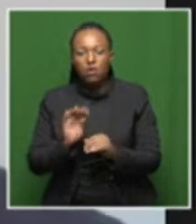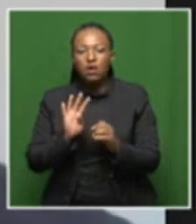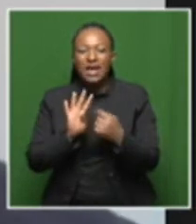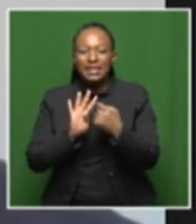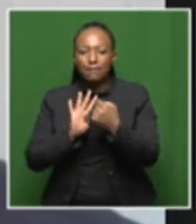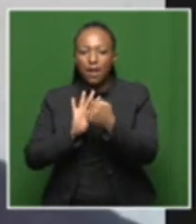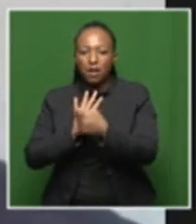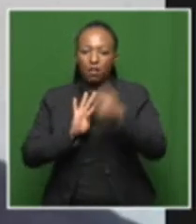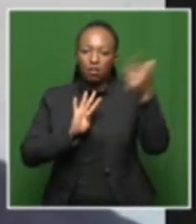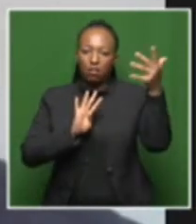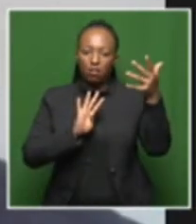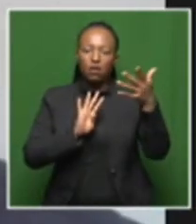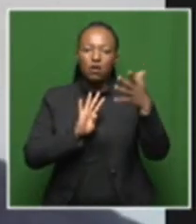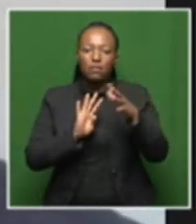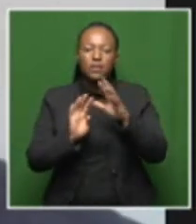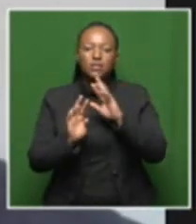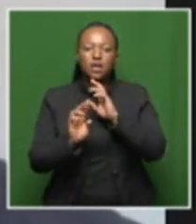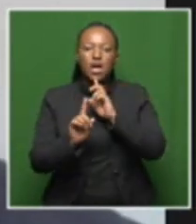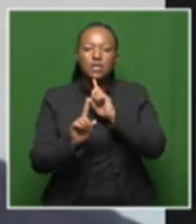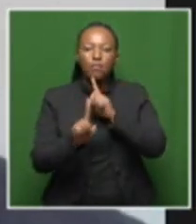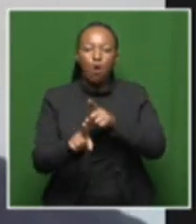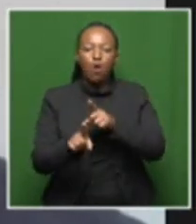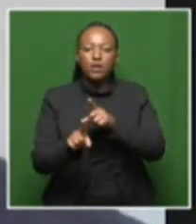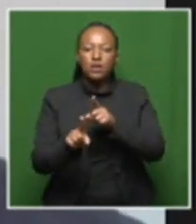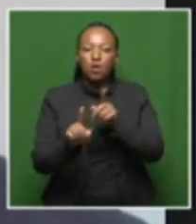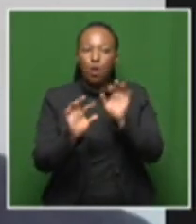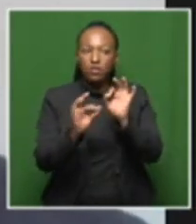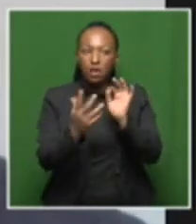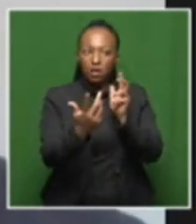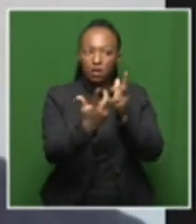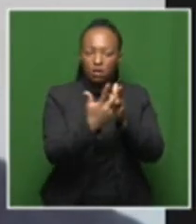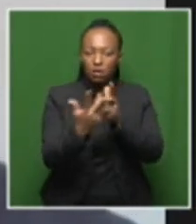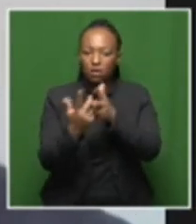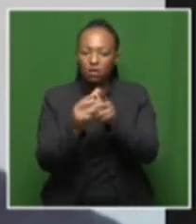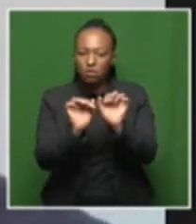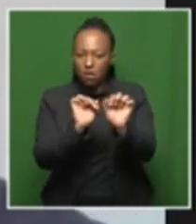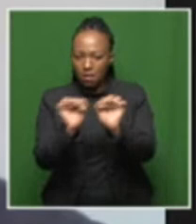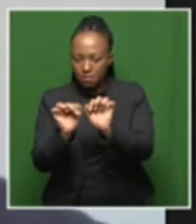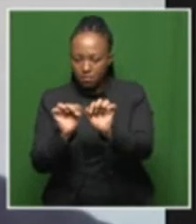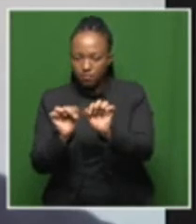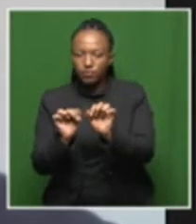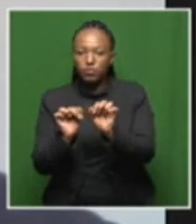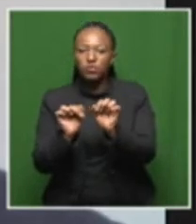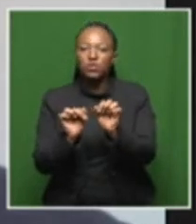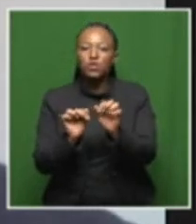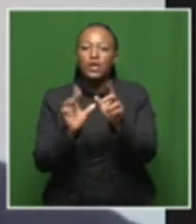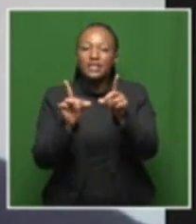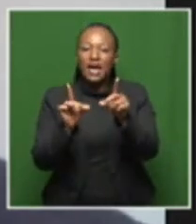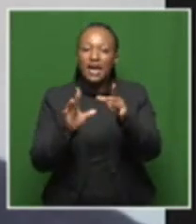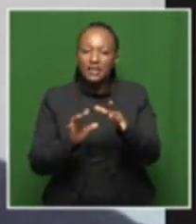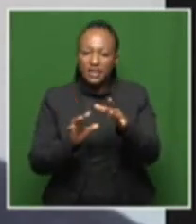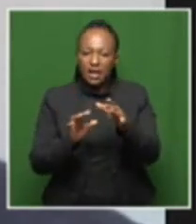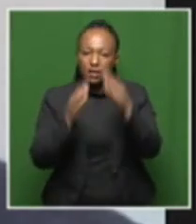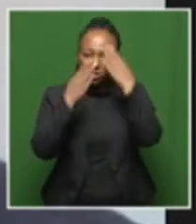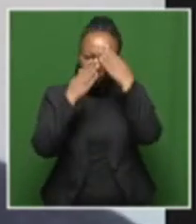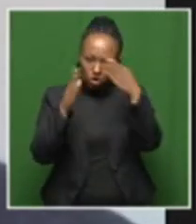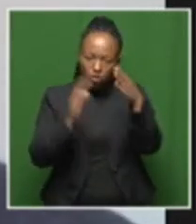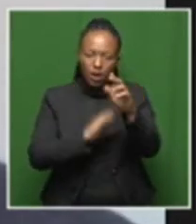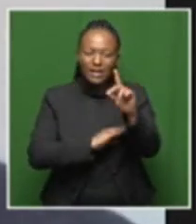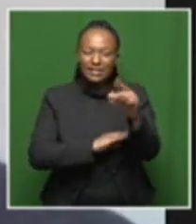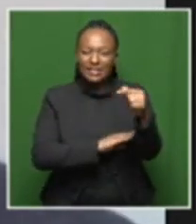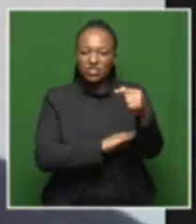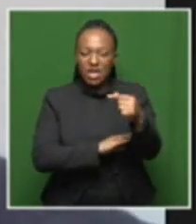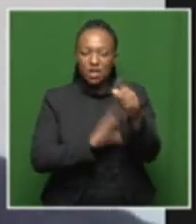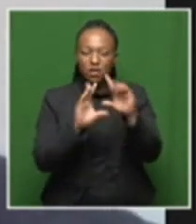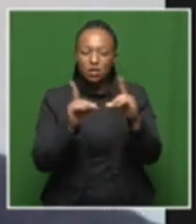just respond to those which apply to them. We also have the Director General of the Department